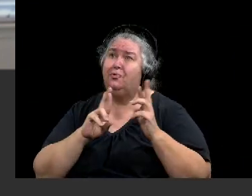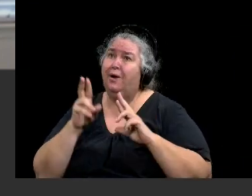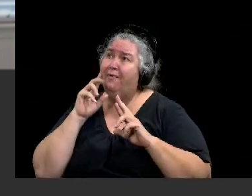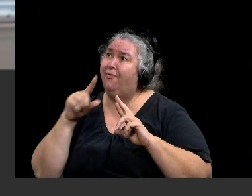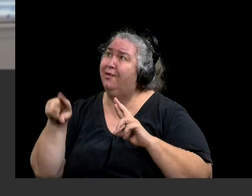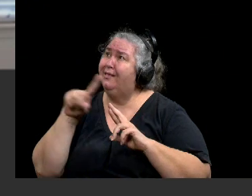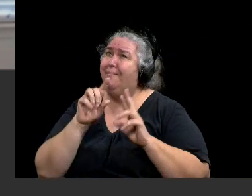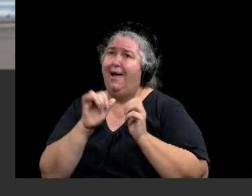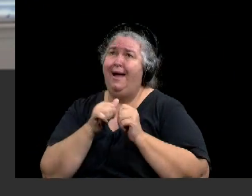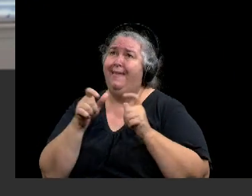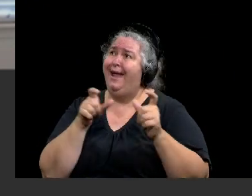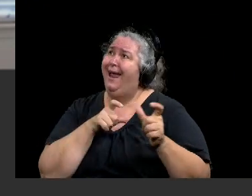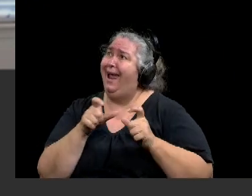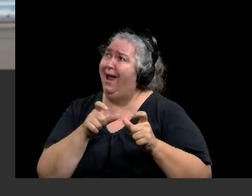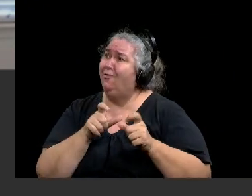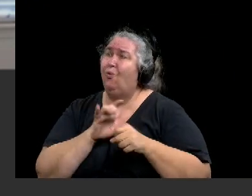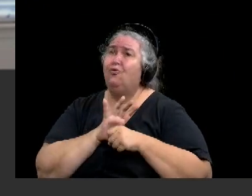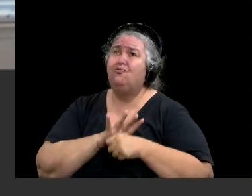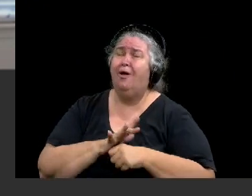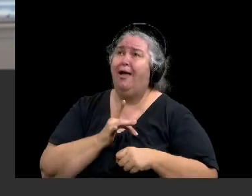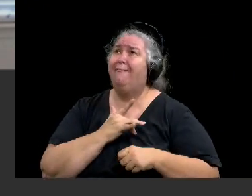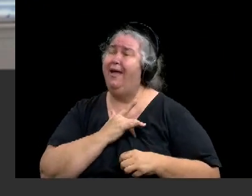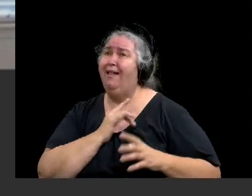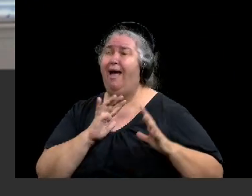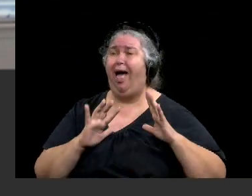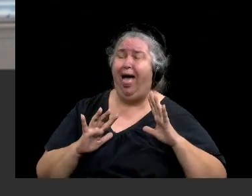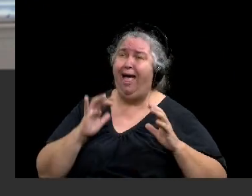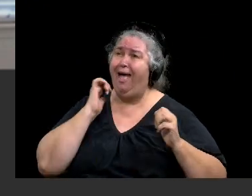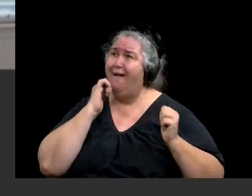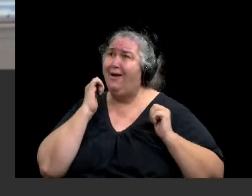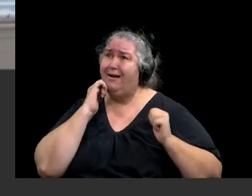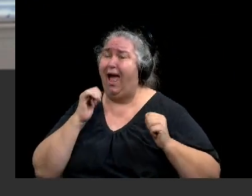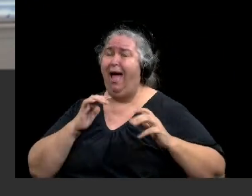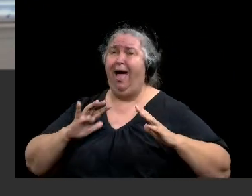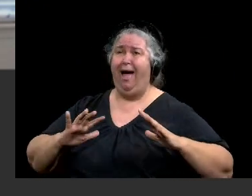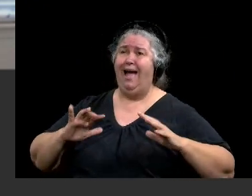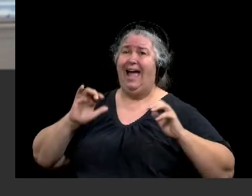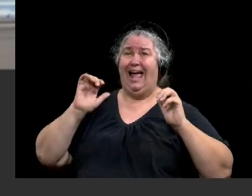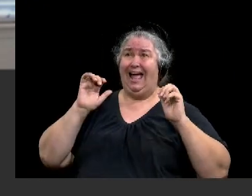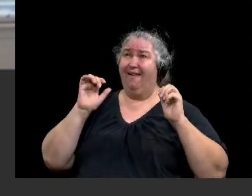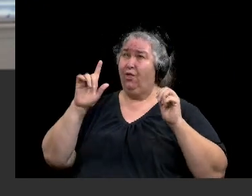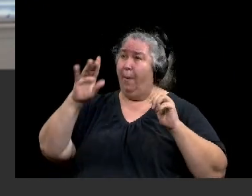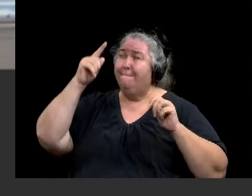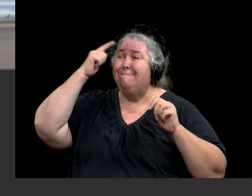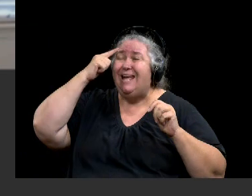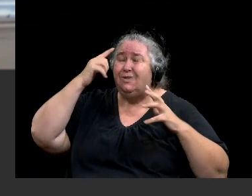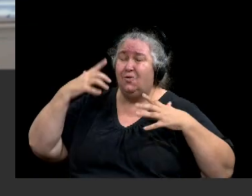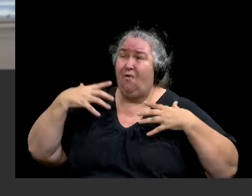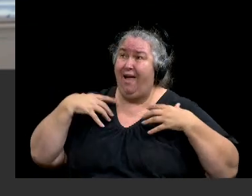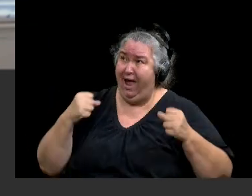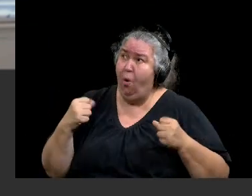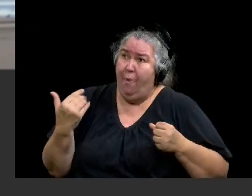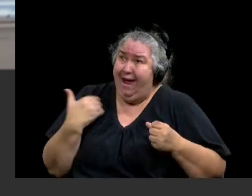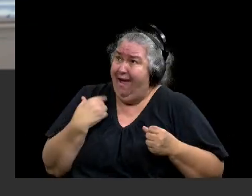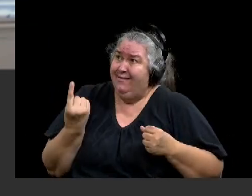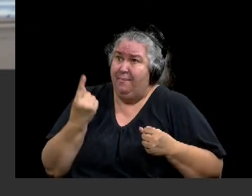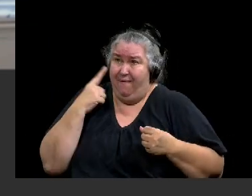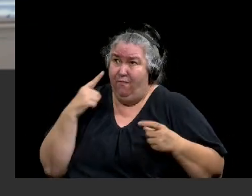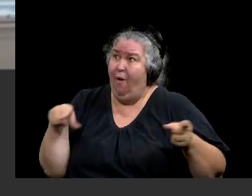they handling this as far as the day in, day out operations for their mental health right now?